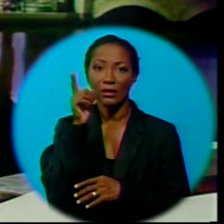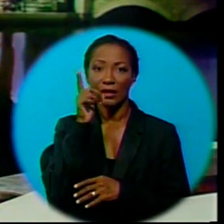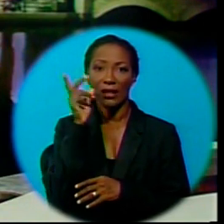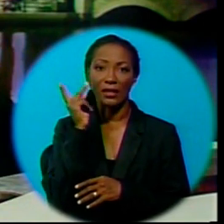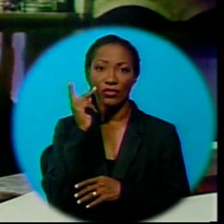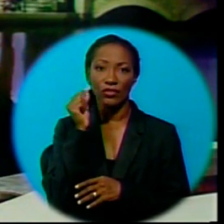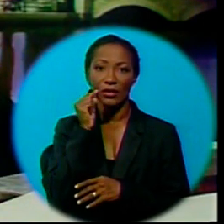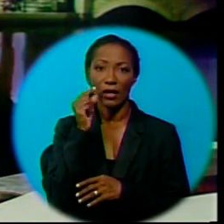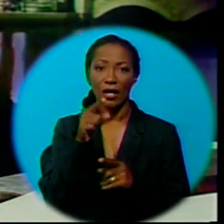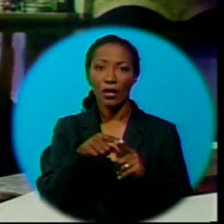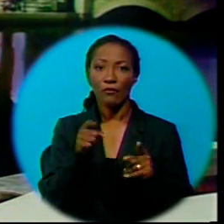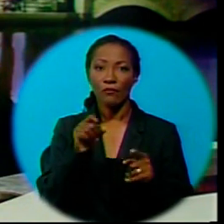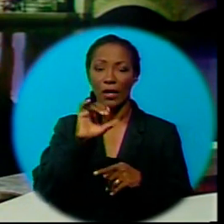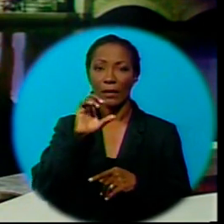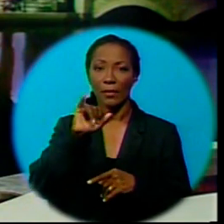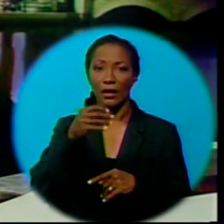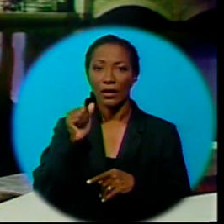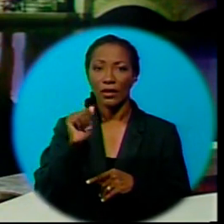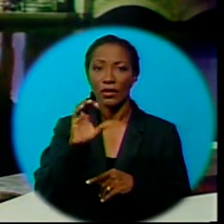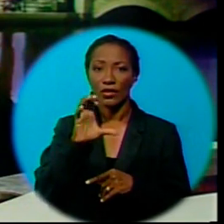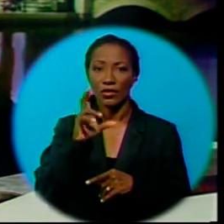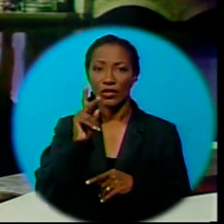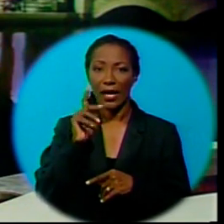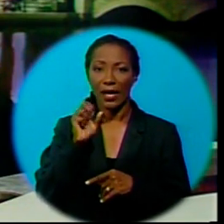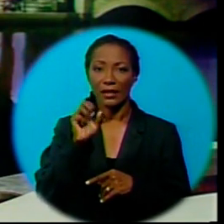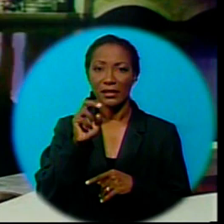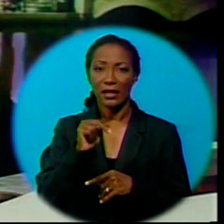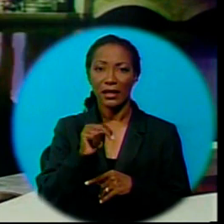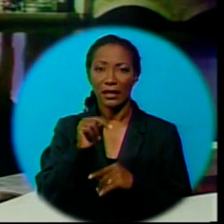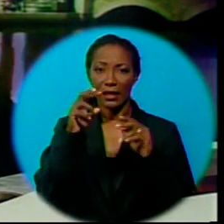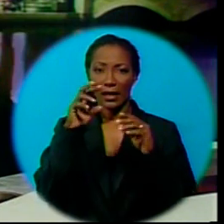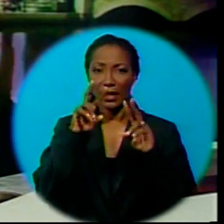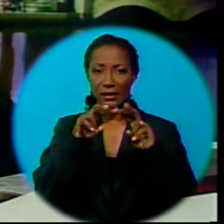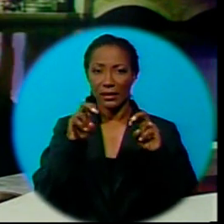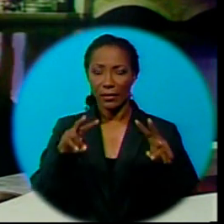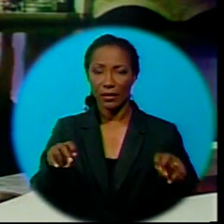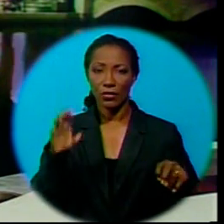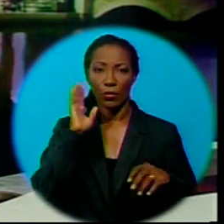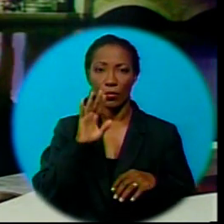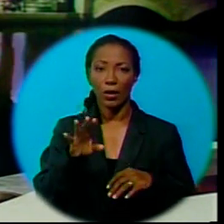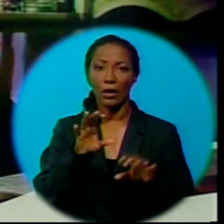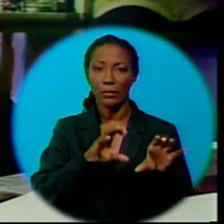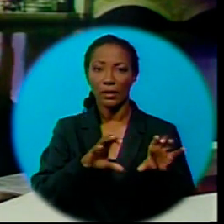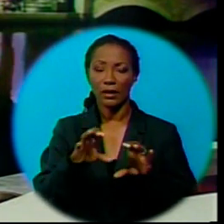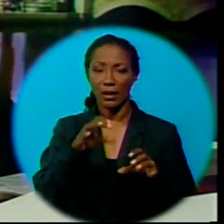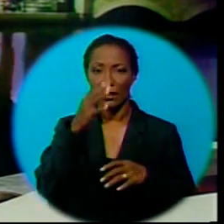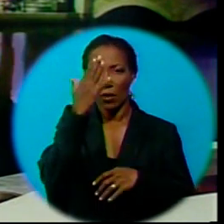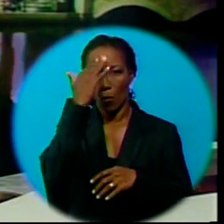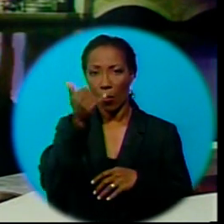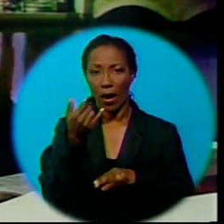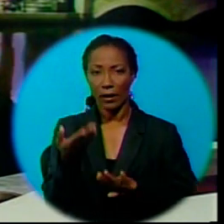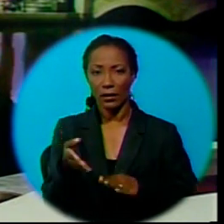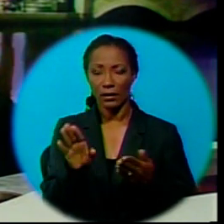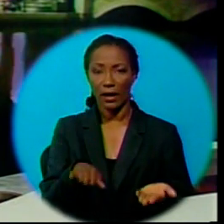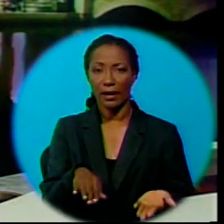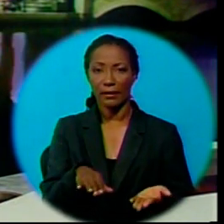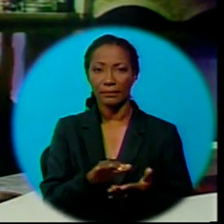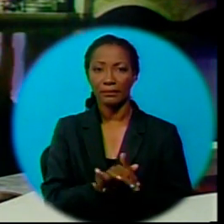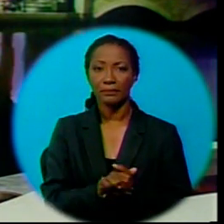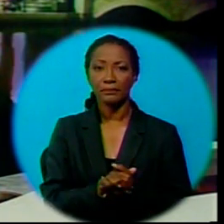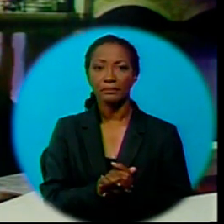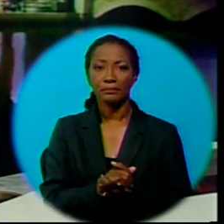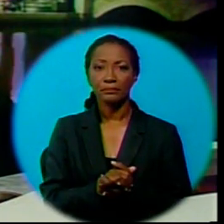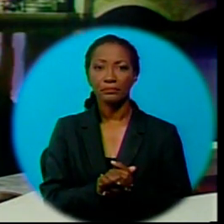Road, Jackson in St. Michael. A postmortem will be conducted to determine his cause of death.